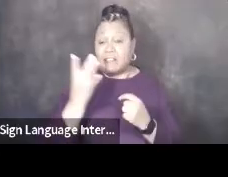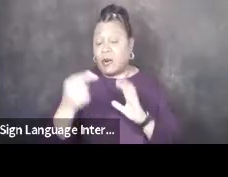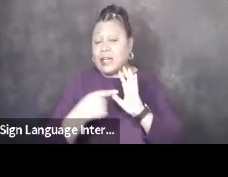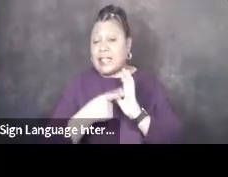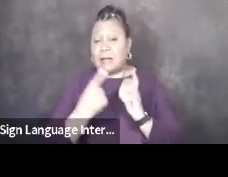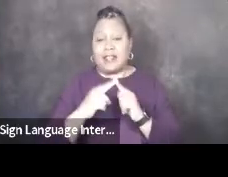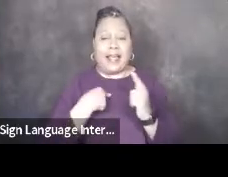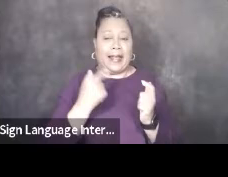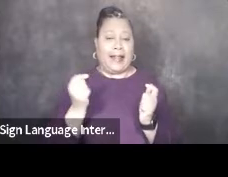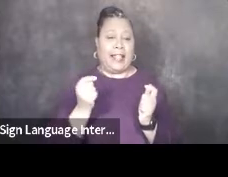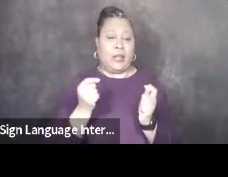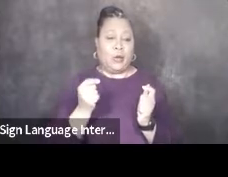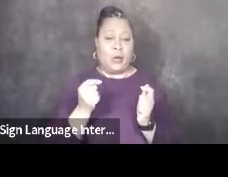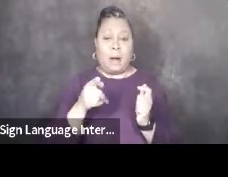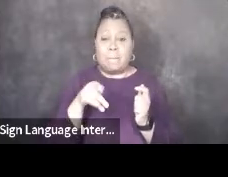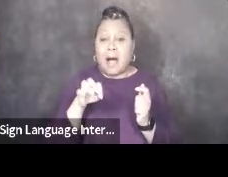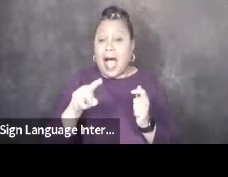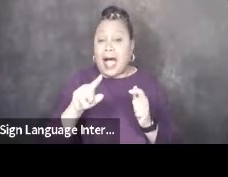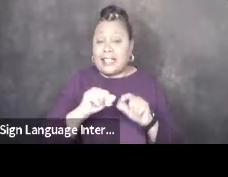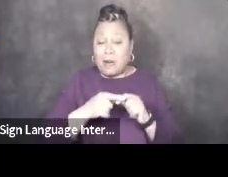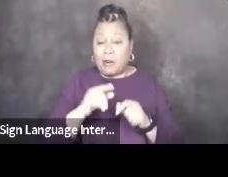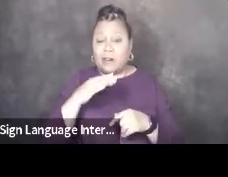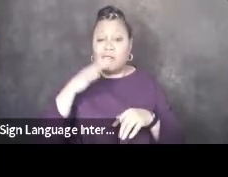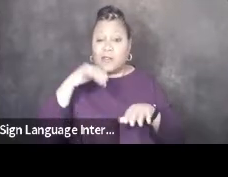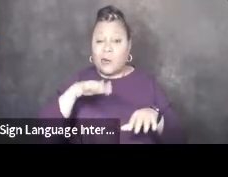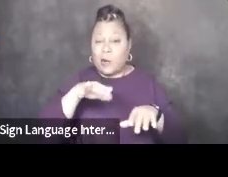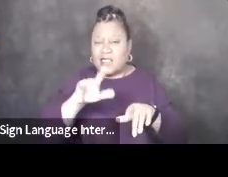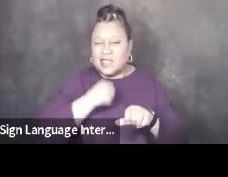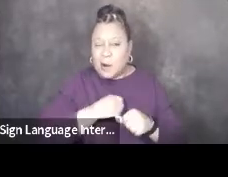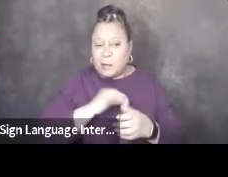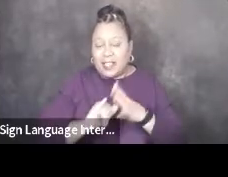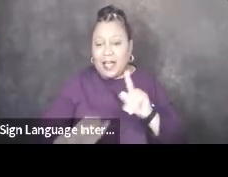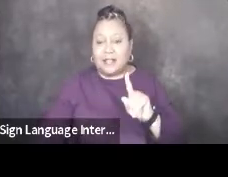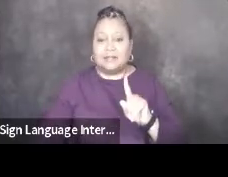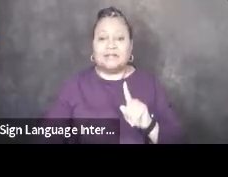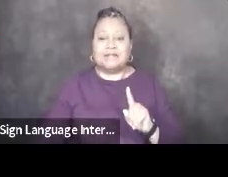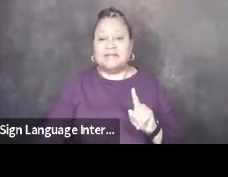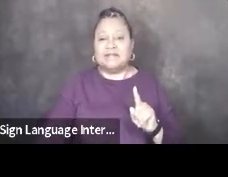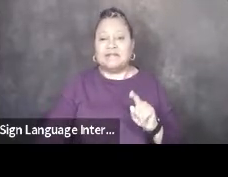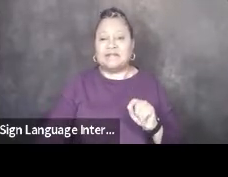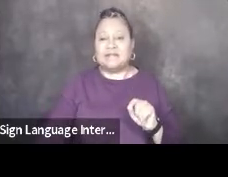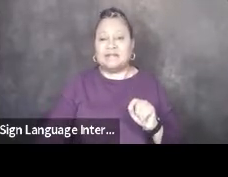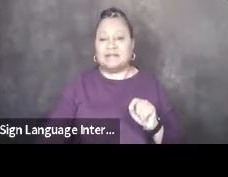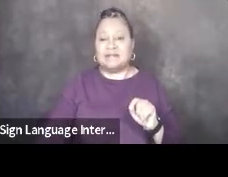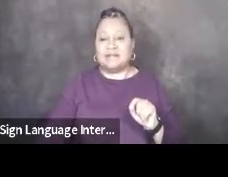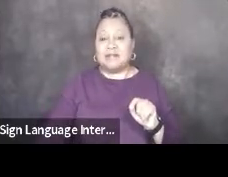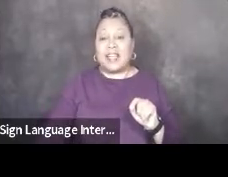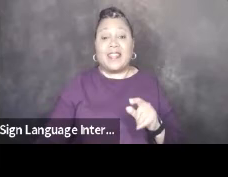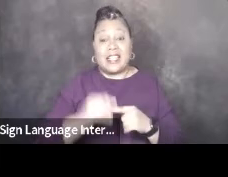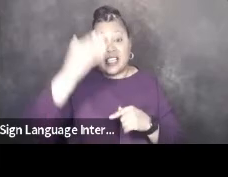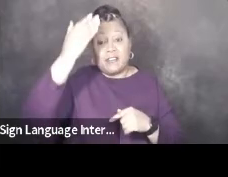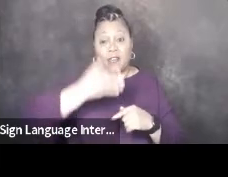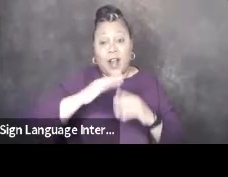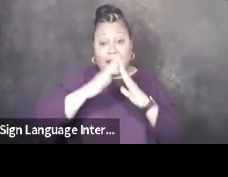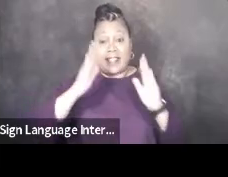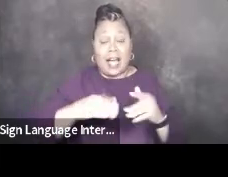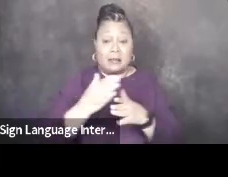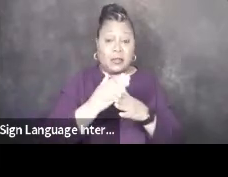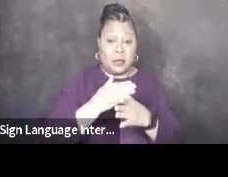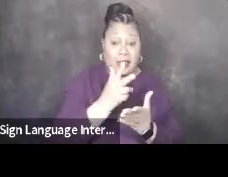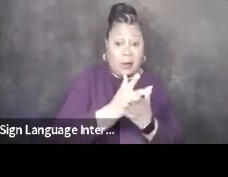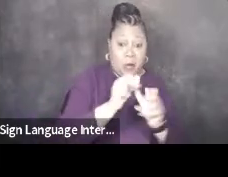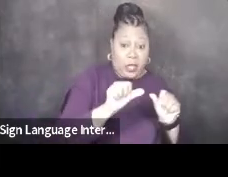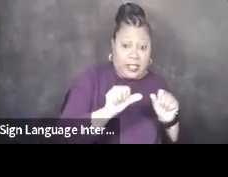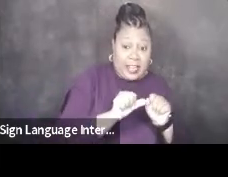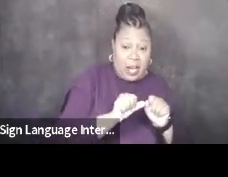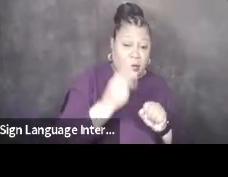has a little pond area or creek, sorry about that, pond area or creek that runs in front of the house from between the parking area.